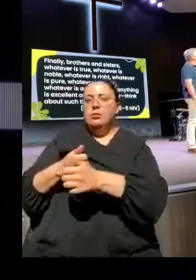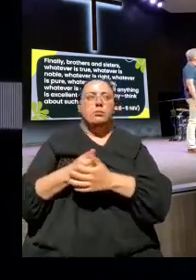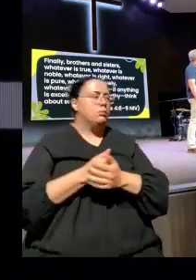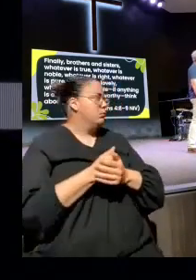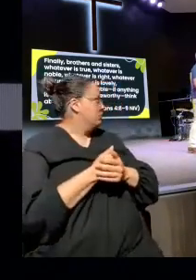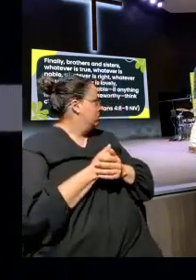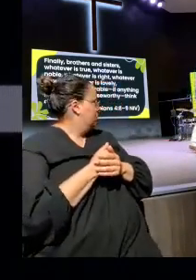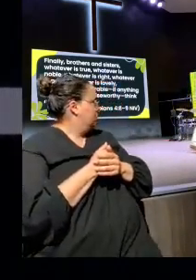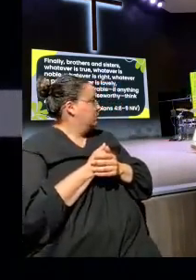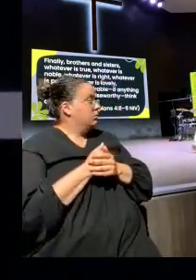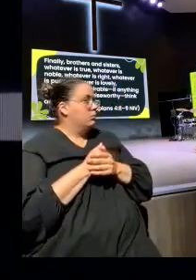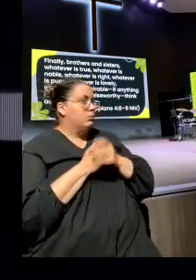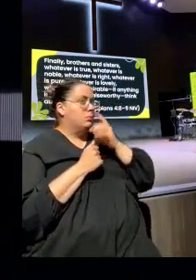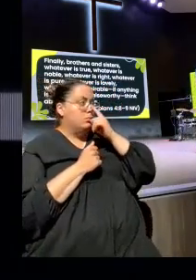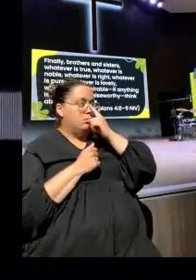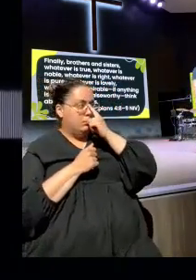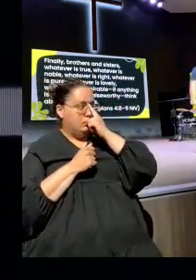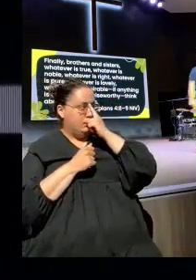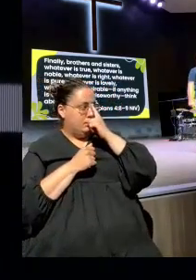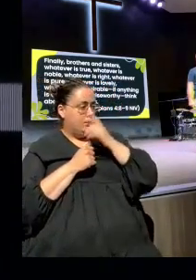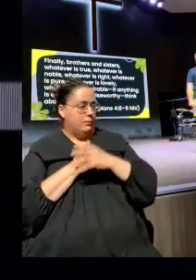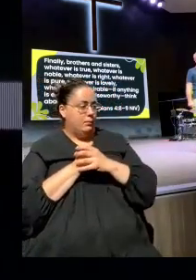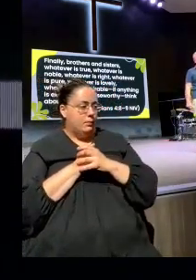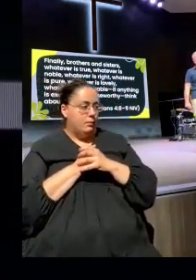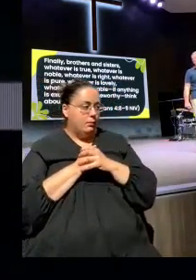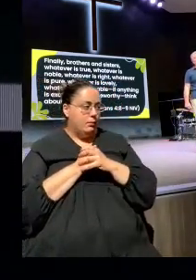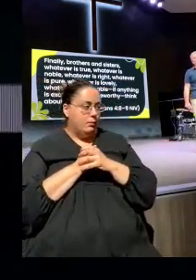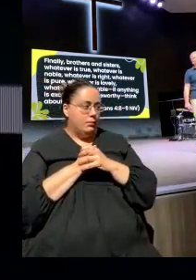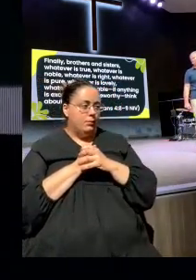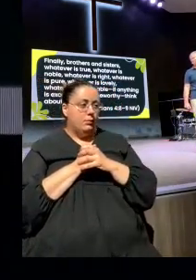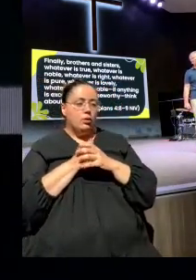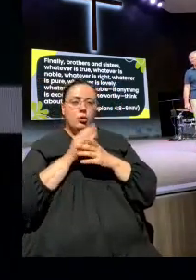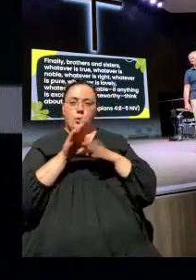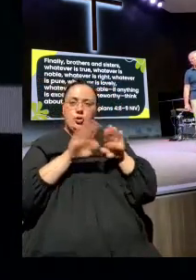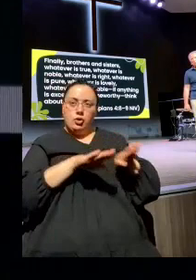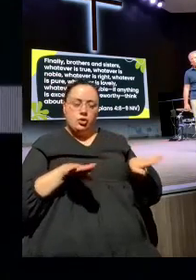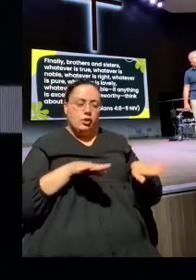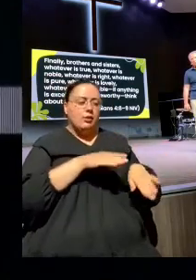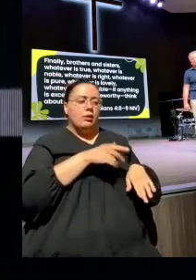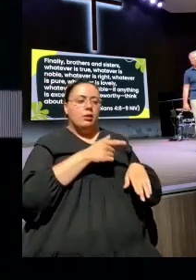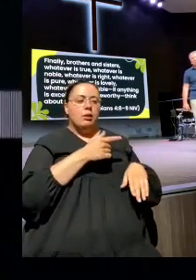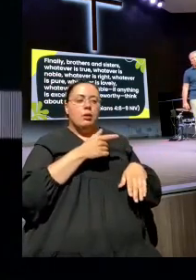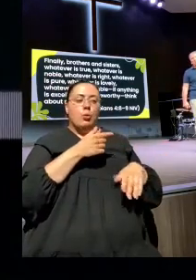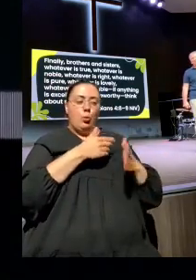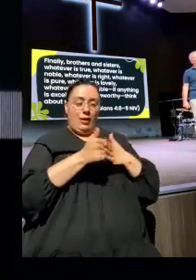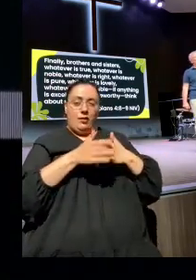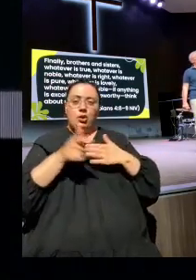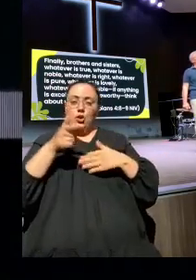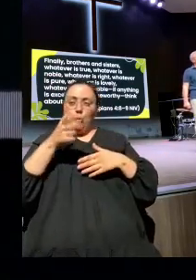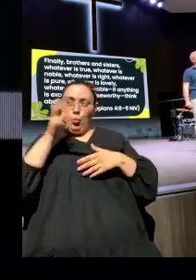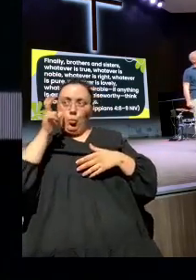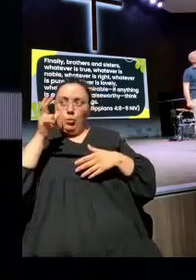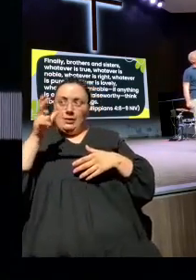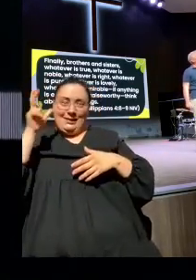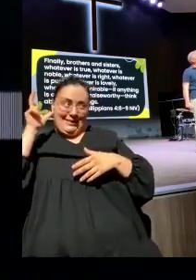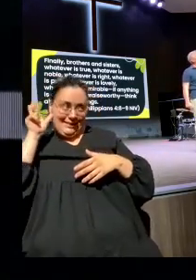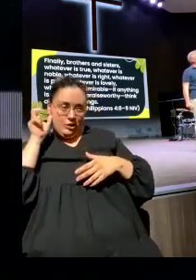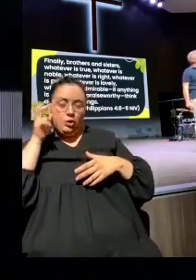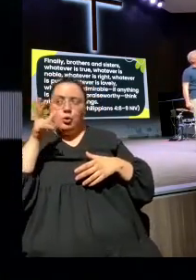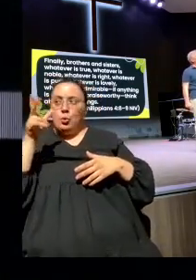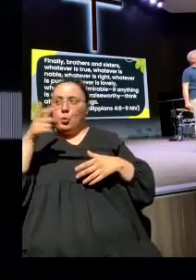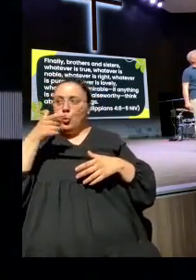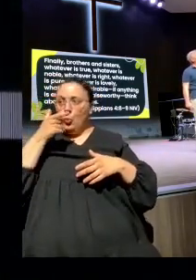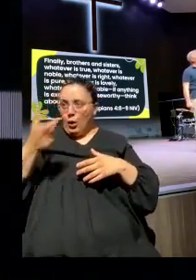the people. They're going to watch what you watch. They're going to listen to what you listen, and they're going to reflect on what